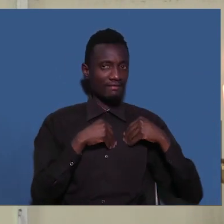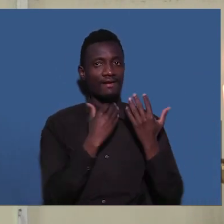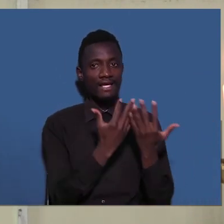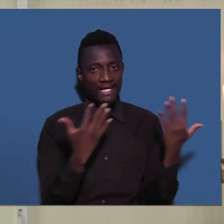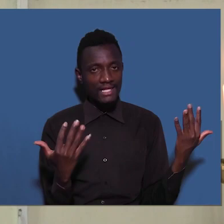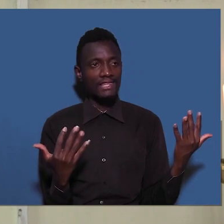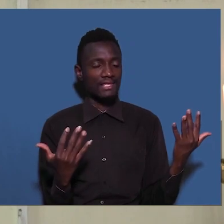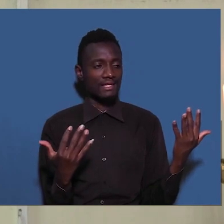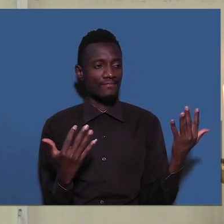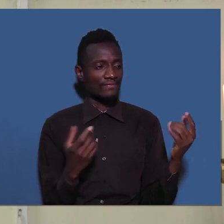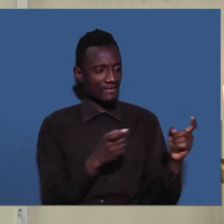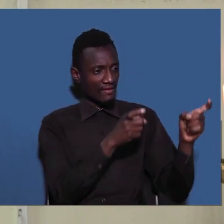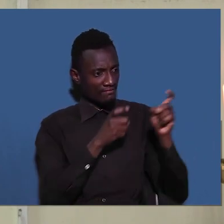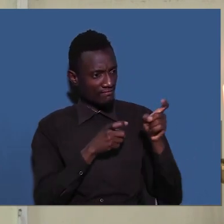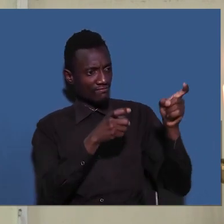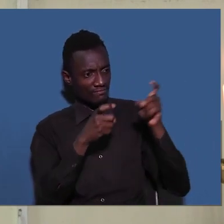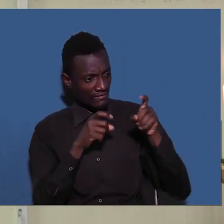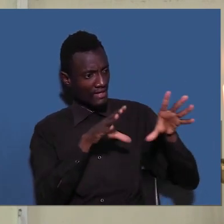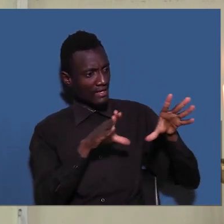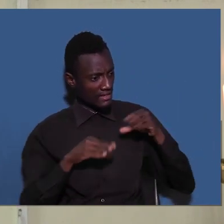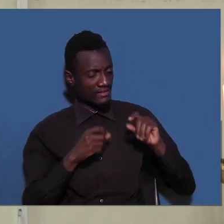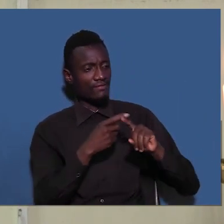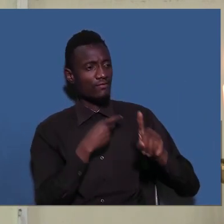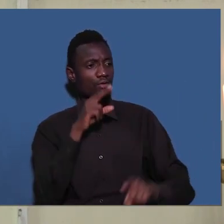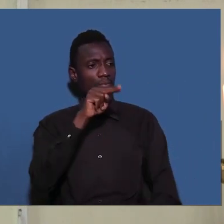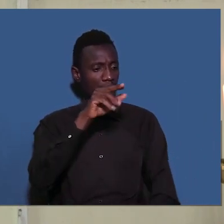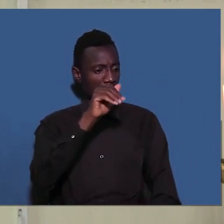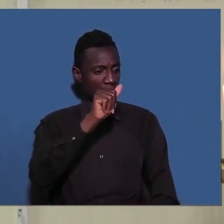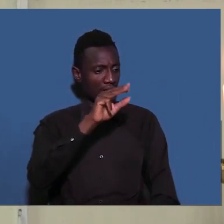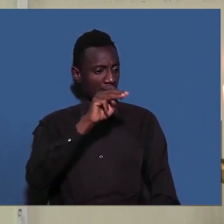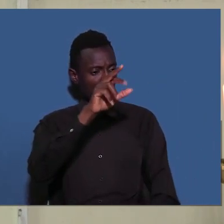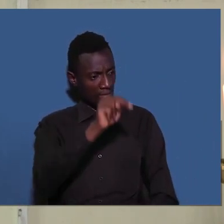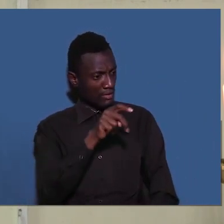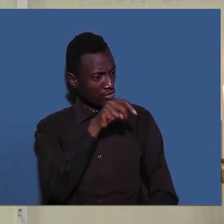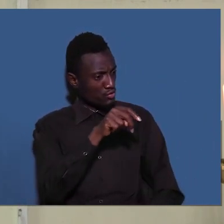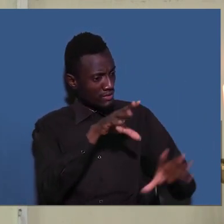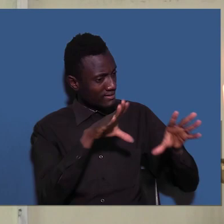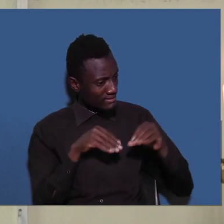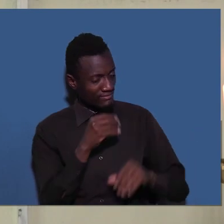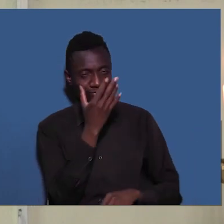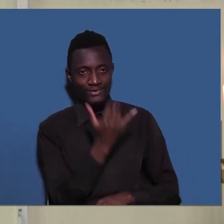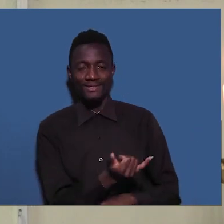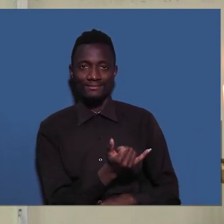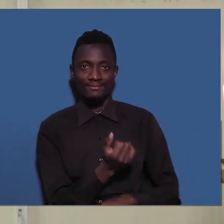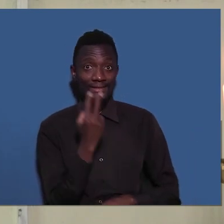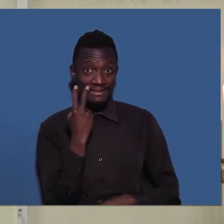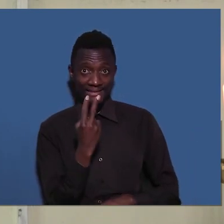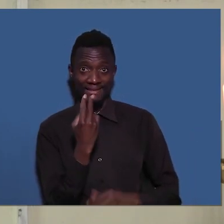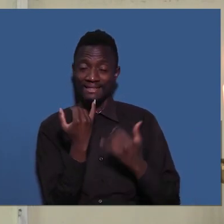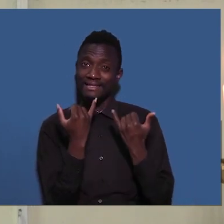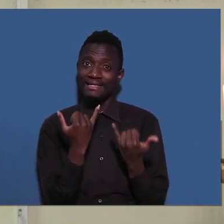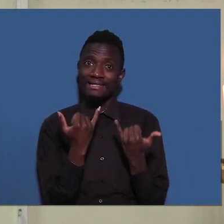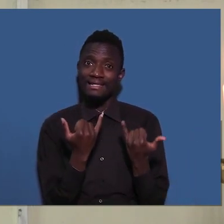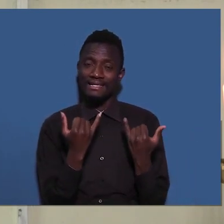gifts from Naaman. It was an opportune time at